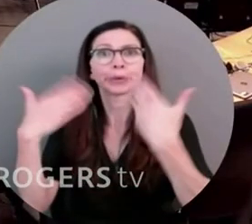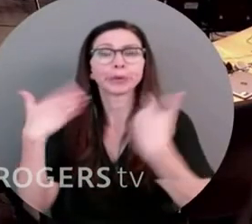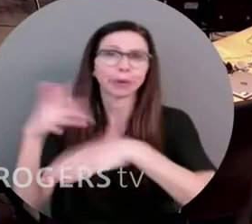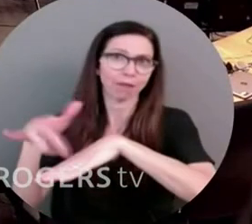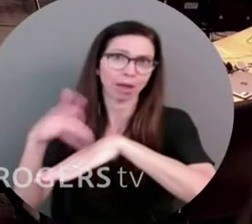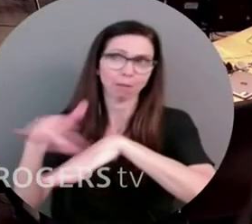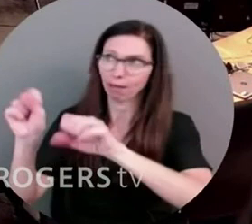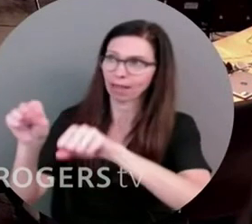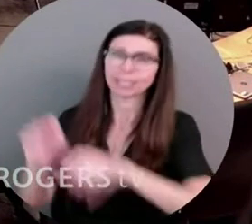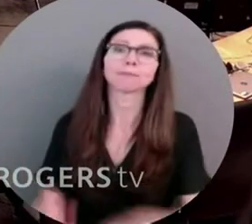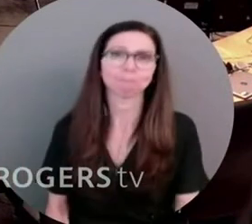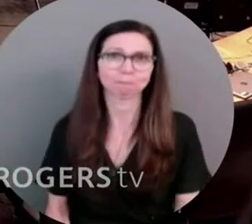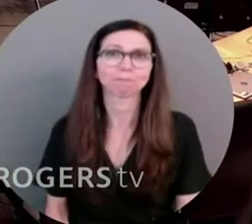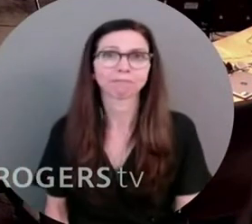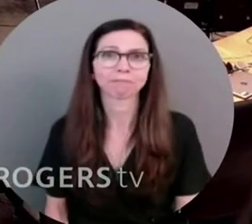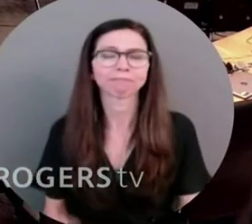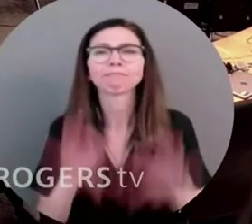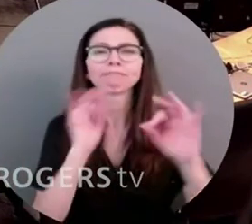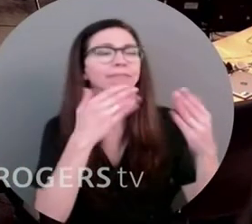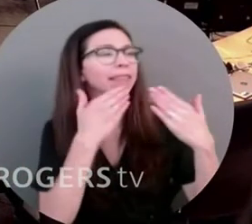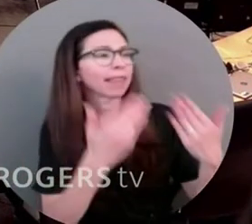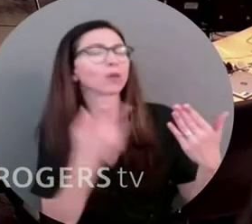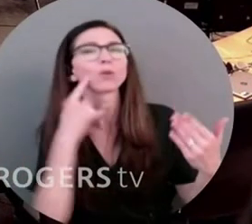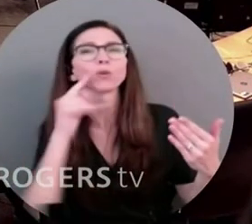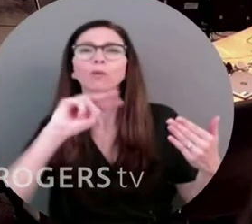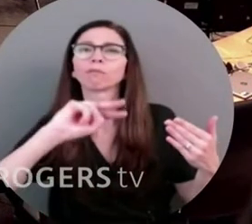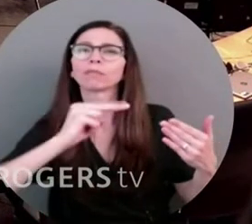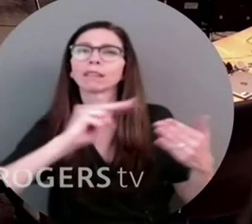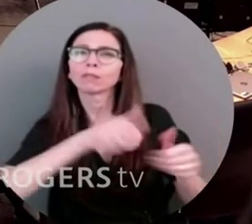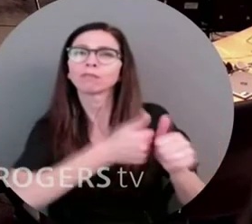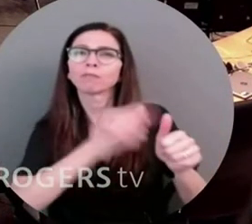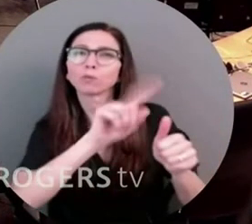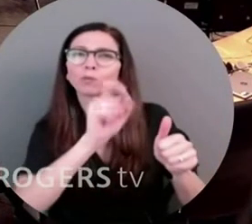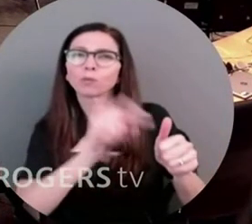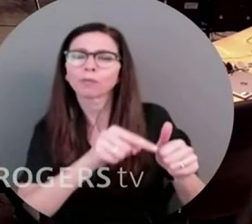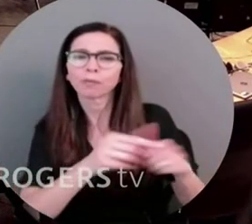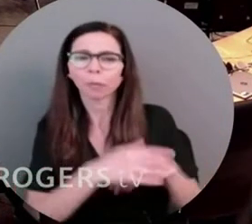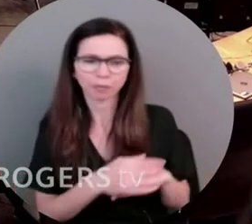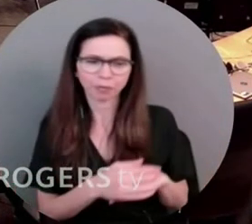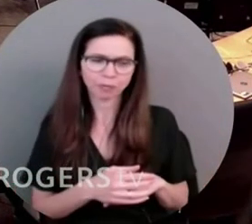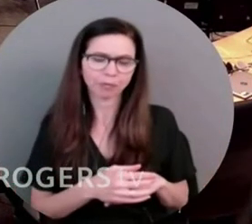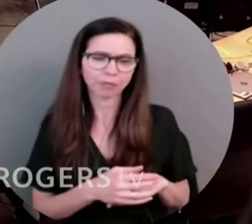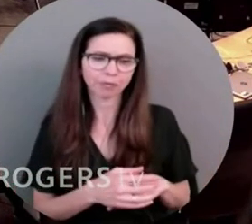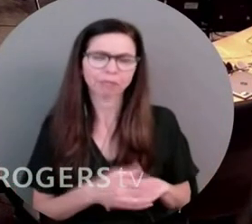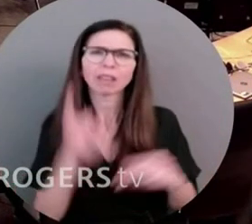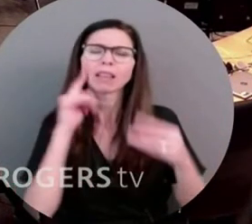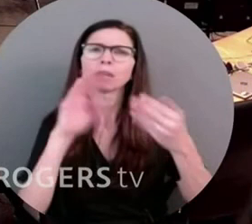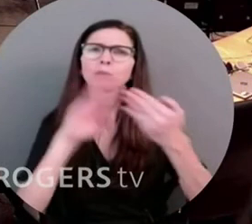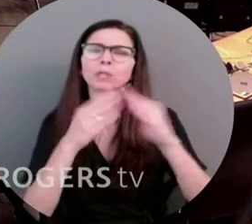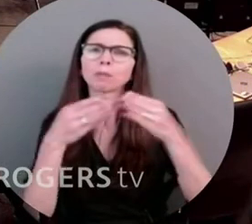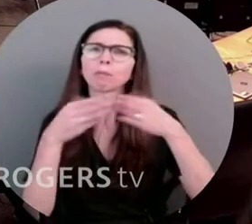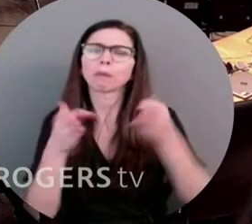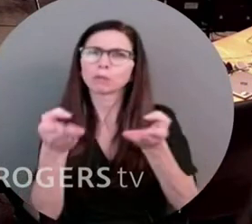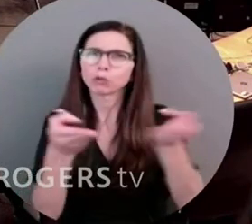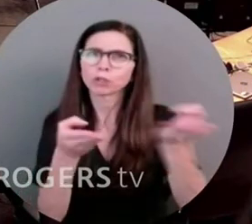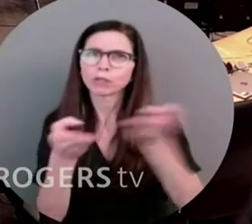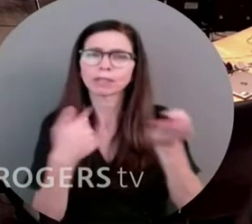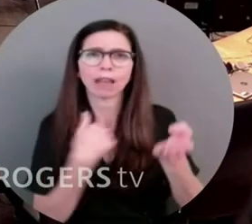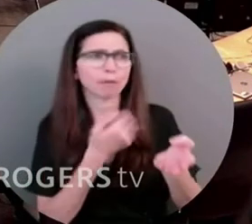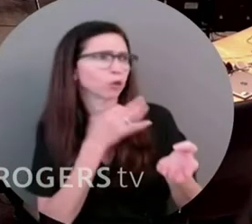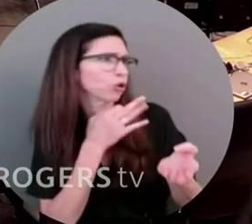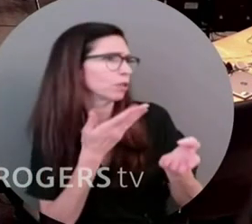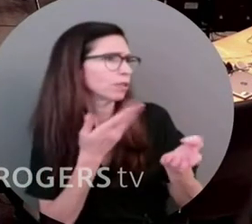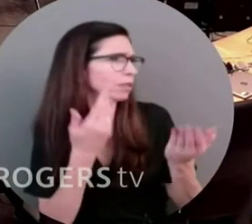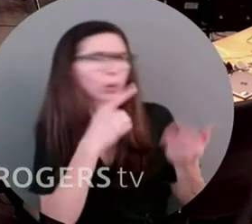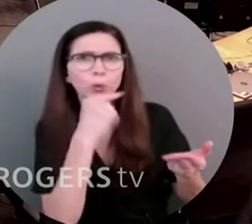Thanks, Tony. By follow-up, different question. It has to do with the municipal public service, and I'm wondering if Steve Kanalakis or Tony, maybe you, I don't know who,